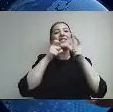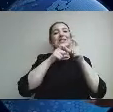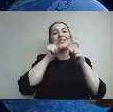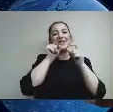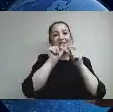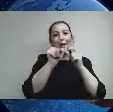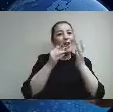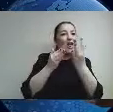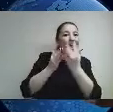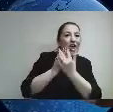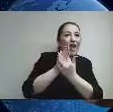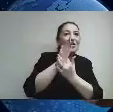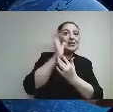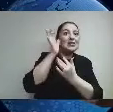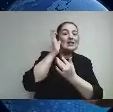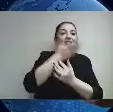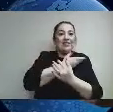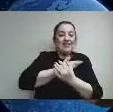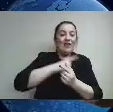dear Sadriye,